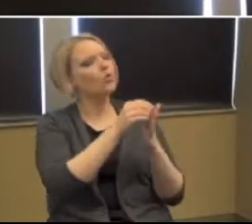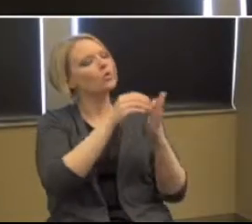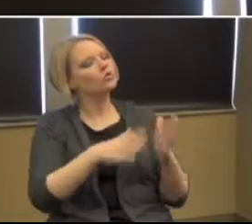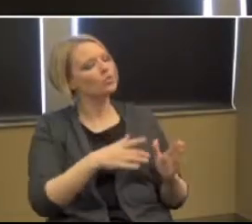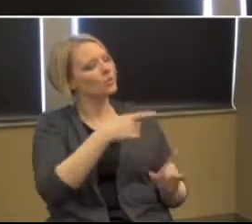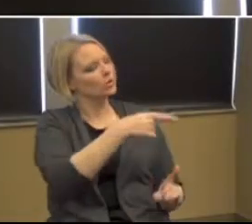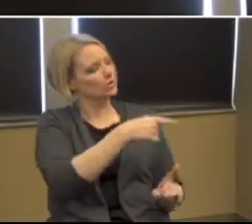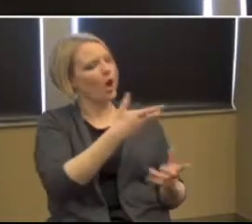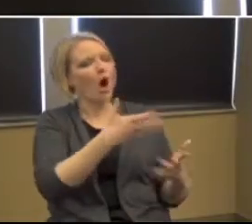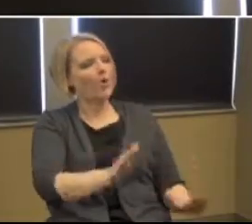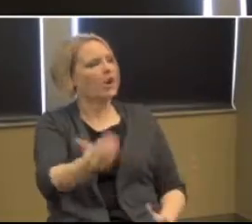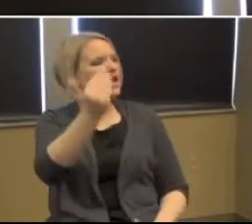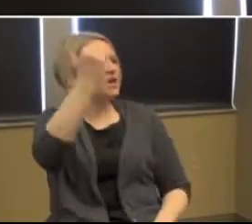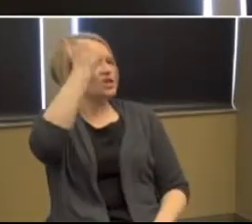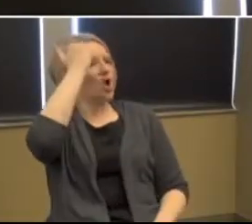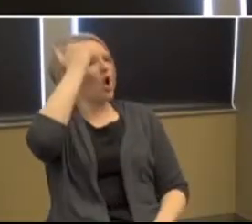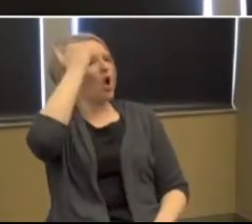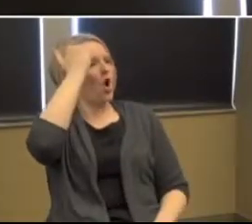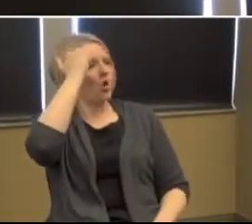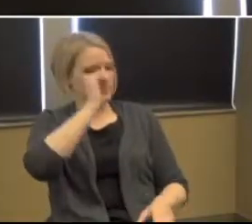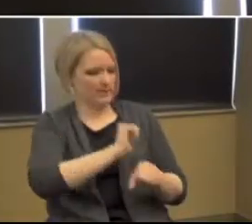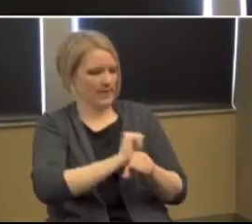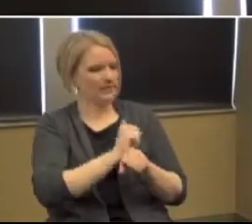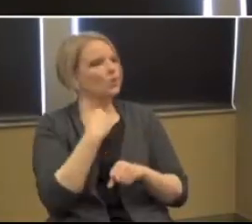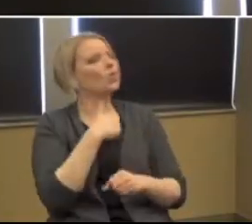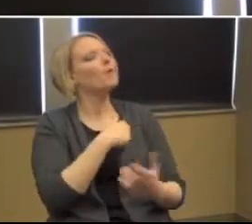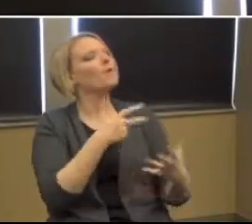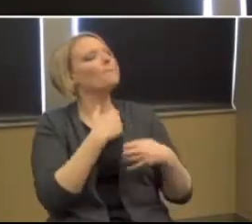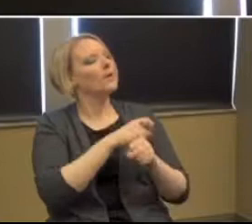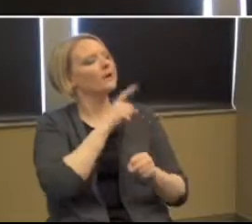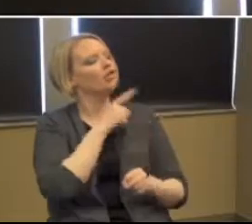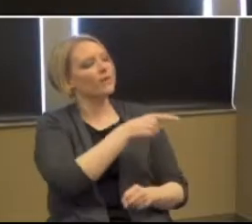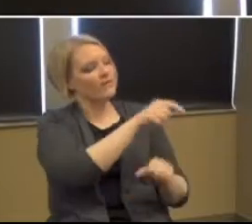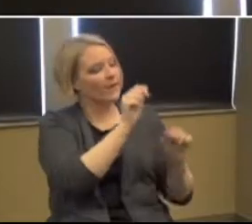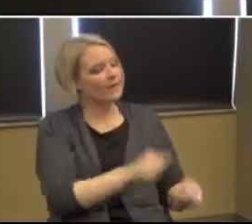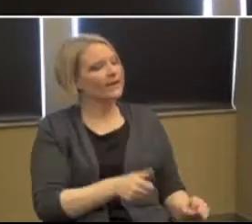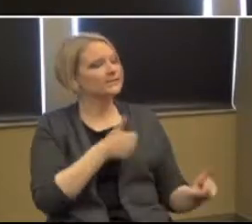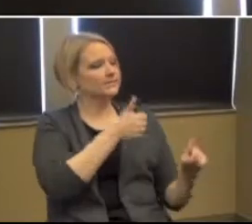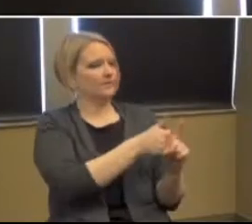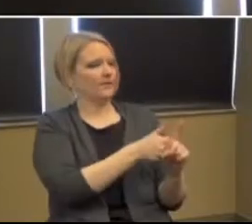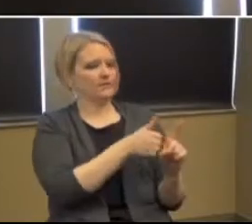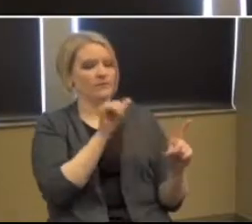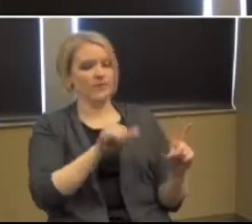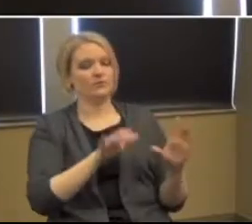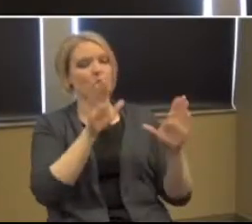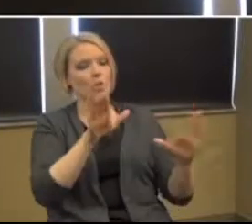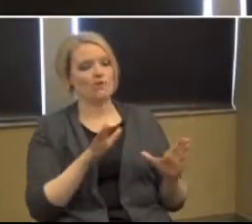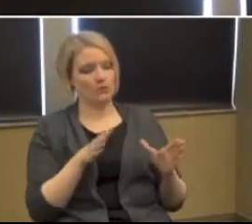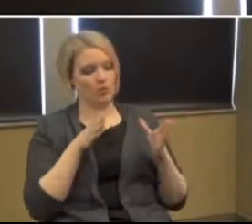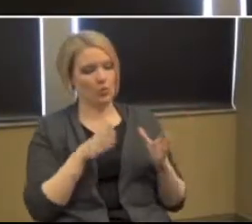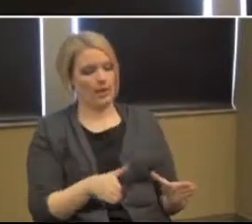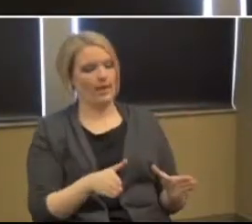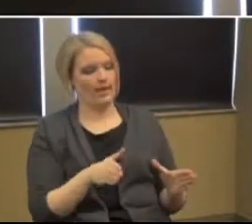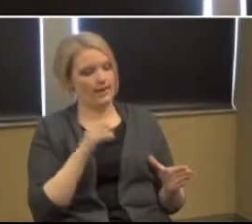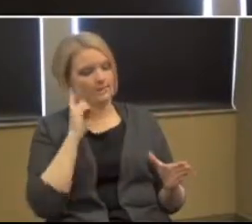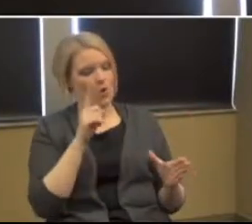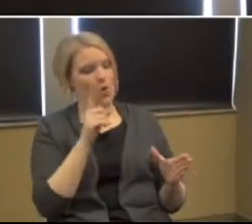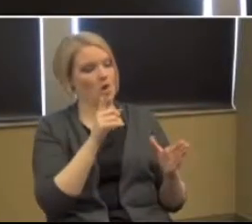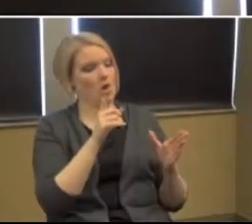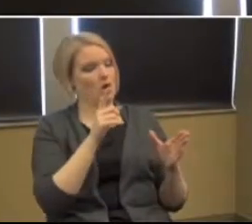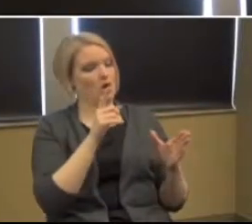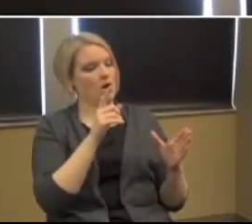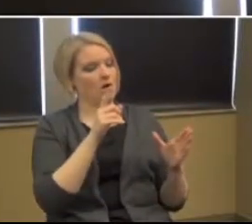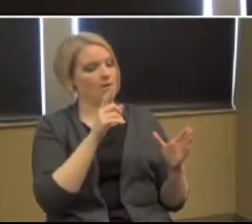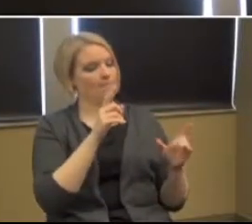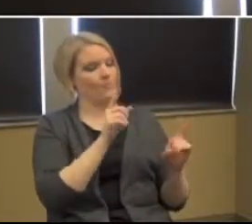already knows the task. We just want to make sure that they can do it independently. And so this is a great way to remove them from that environment so that they